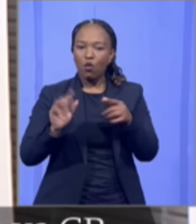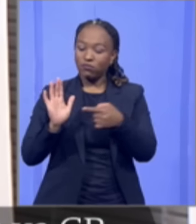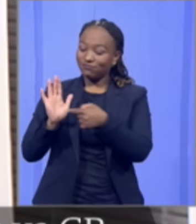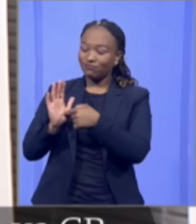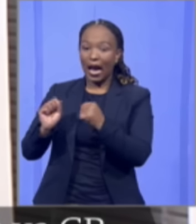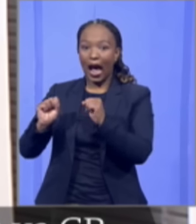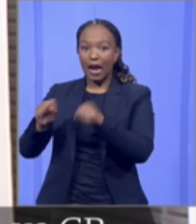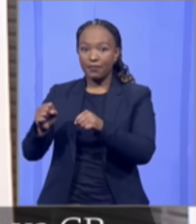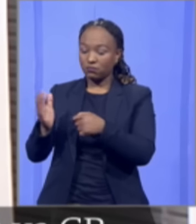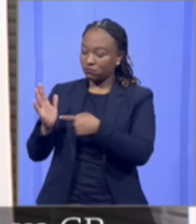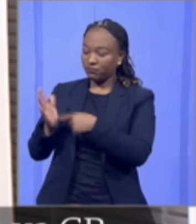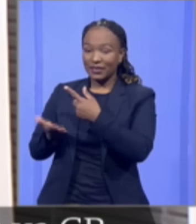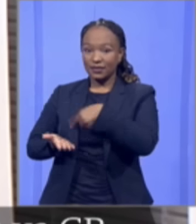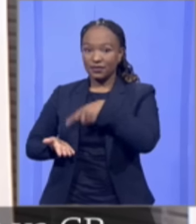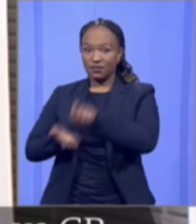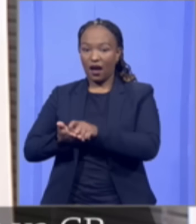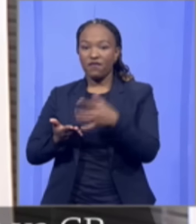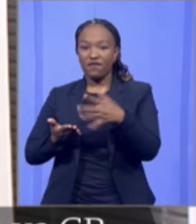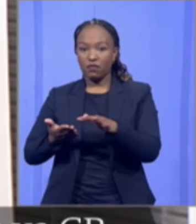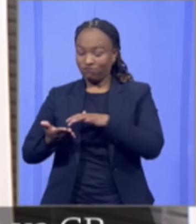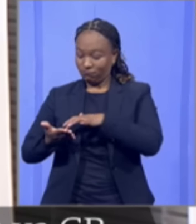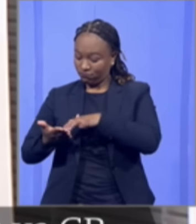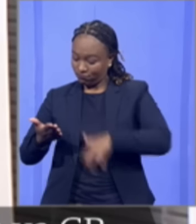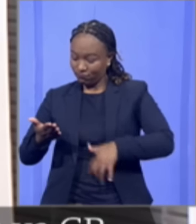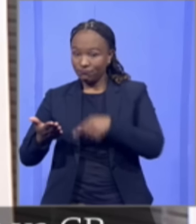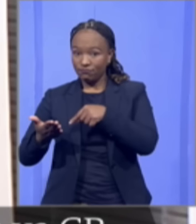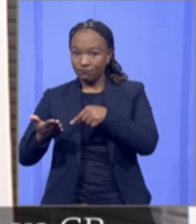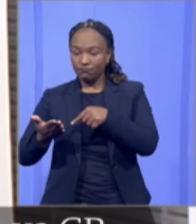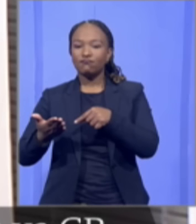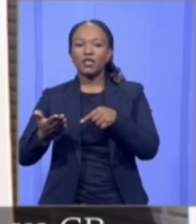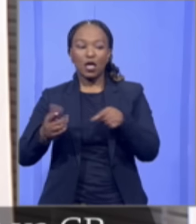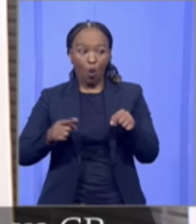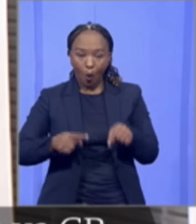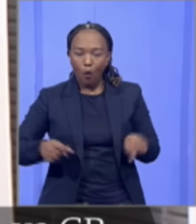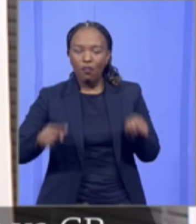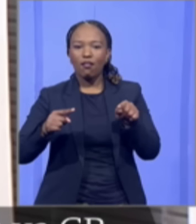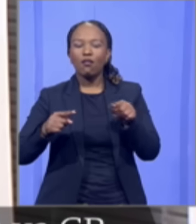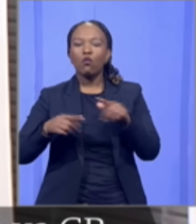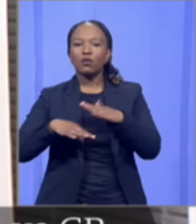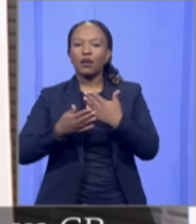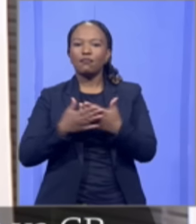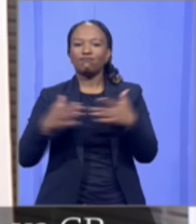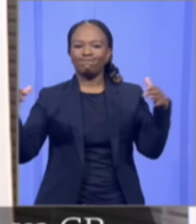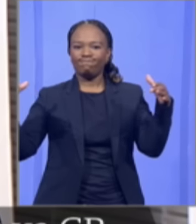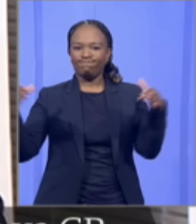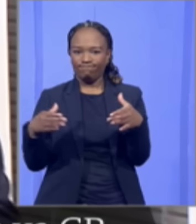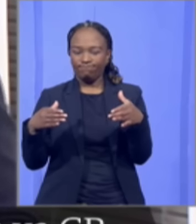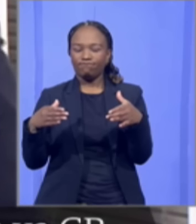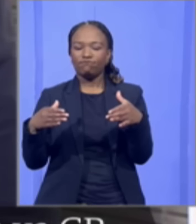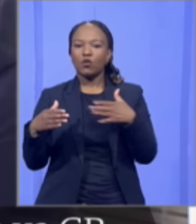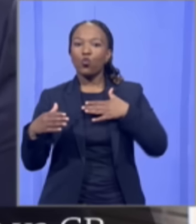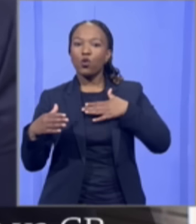can be part, or so that they can be part of the government of provincial unity. We want to thank the Democratic